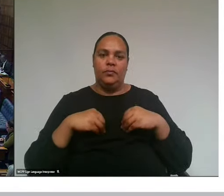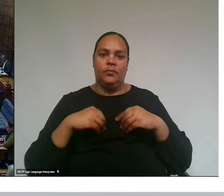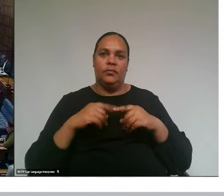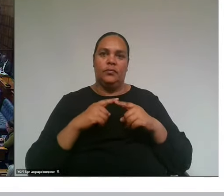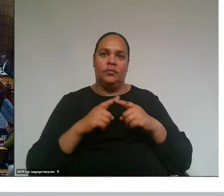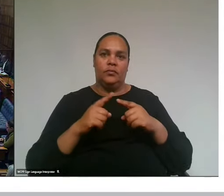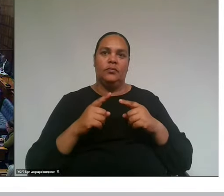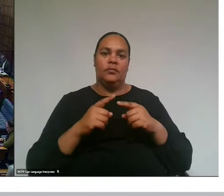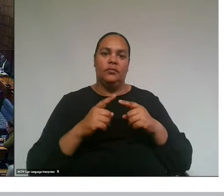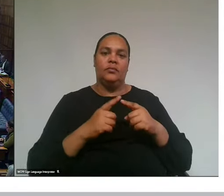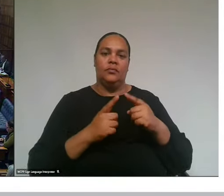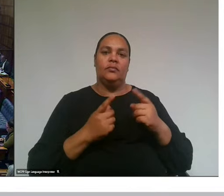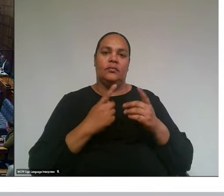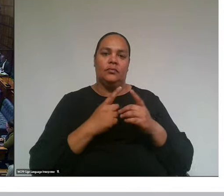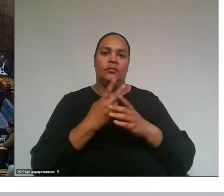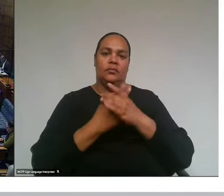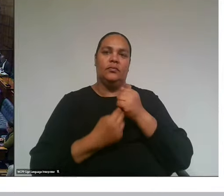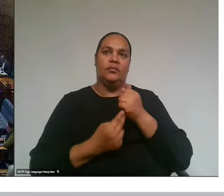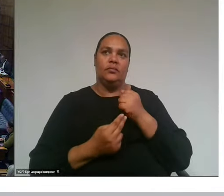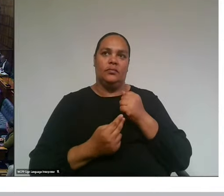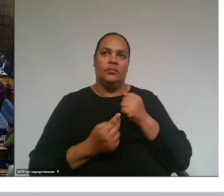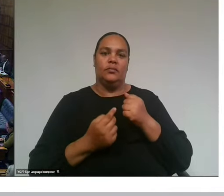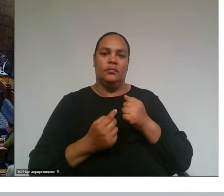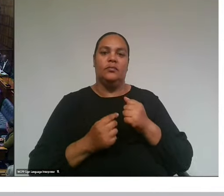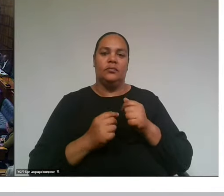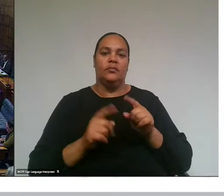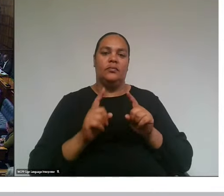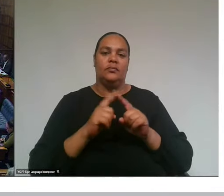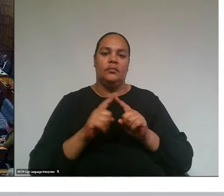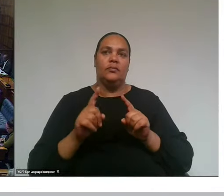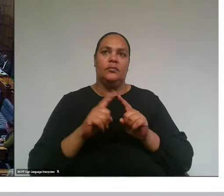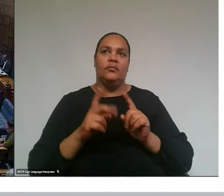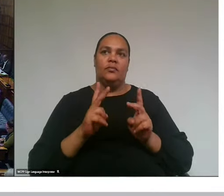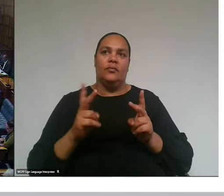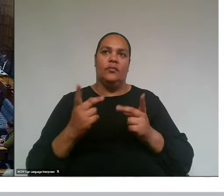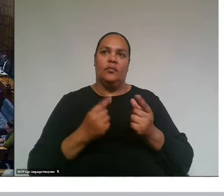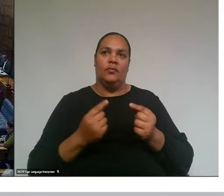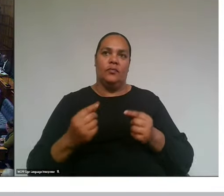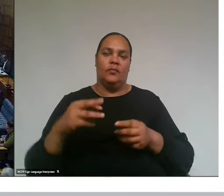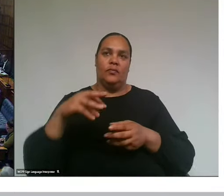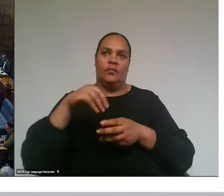an issue that goes against this um Noble